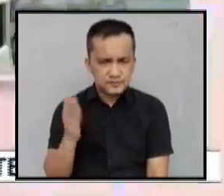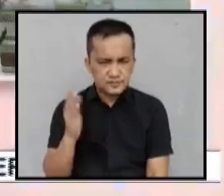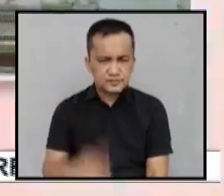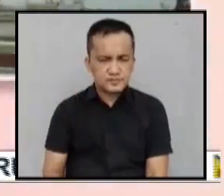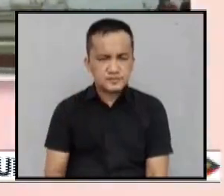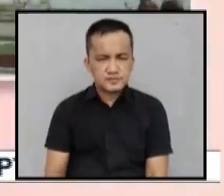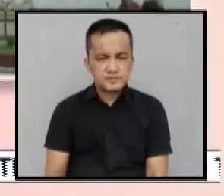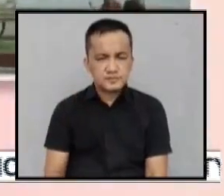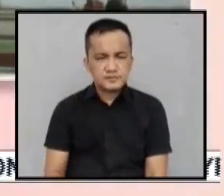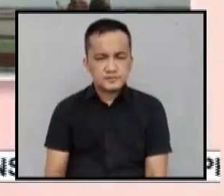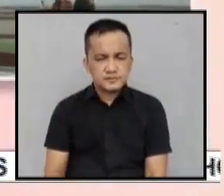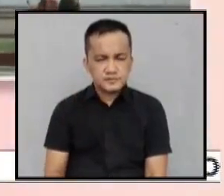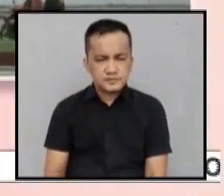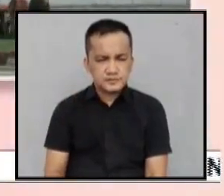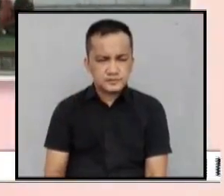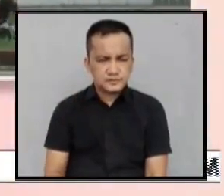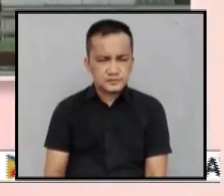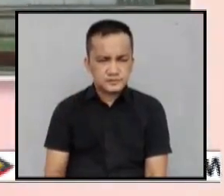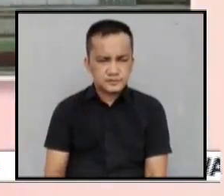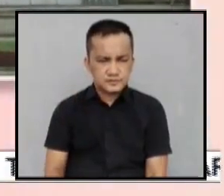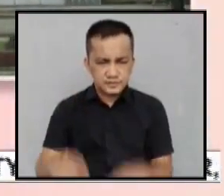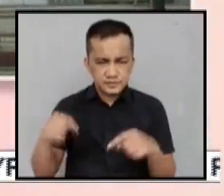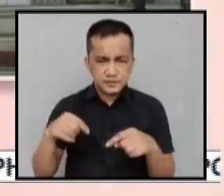moment, I'm here at ground zero.